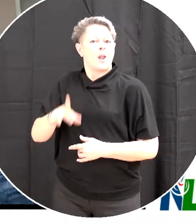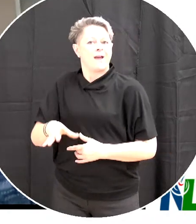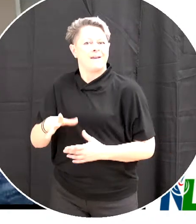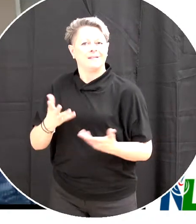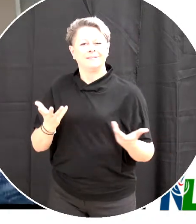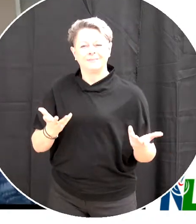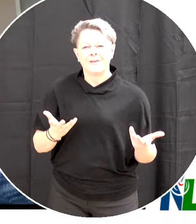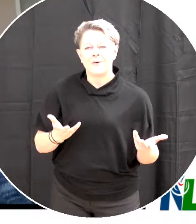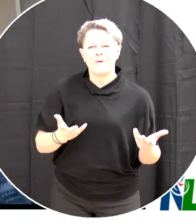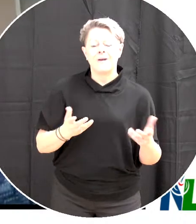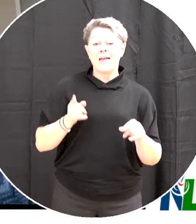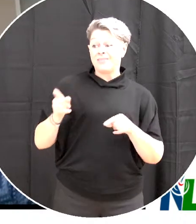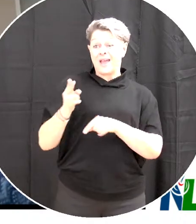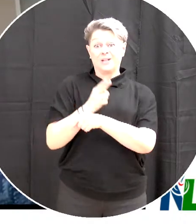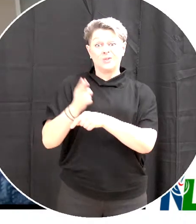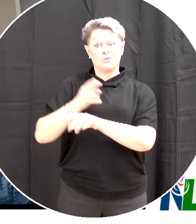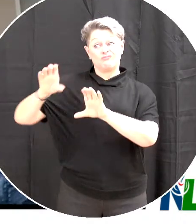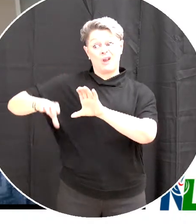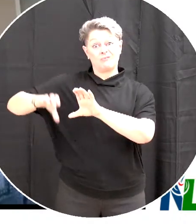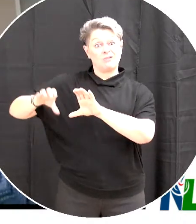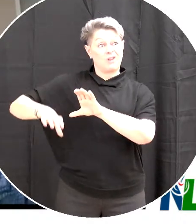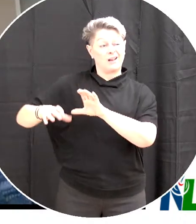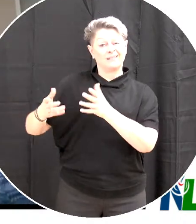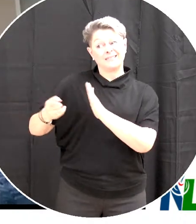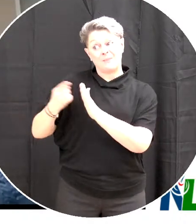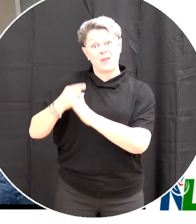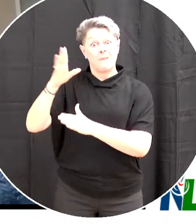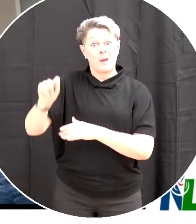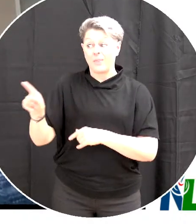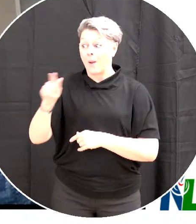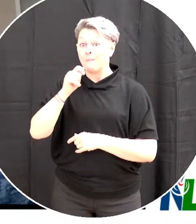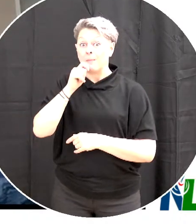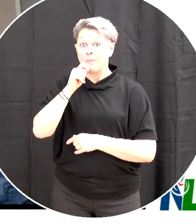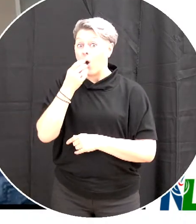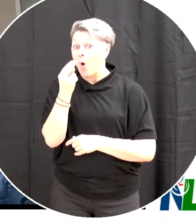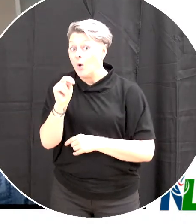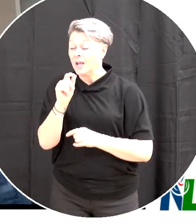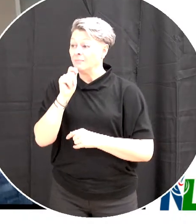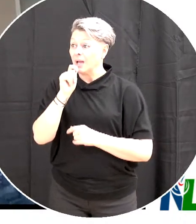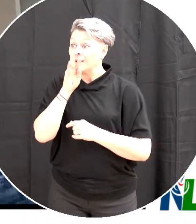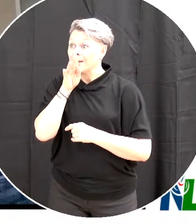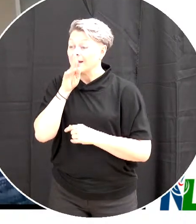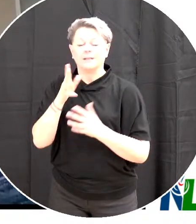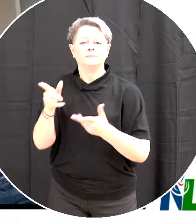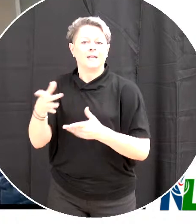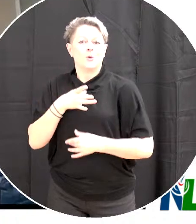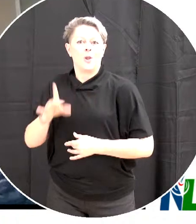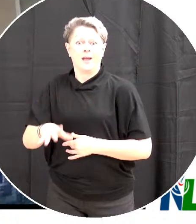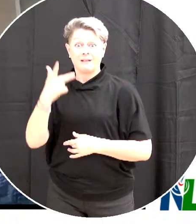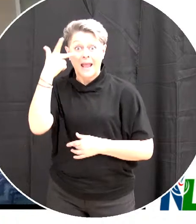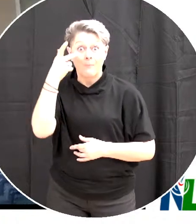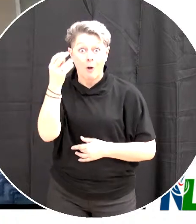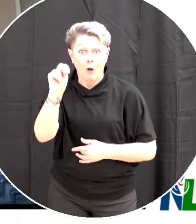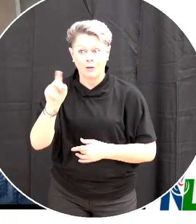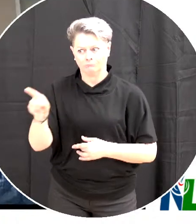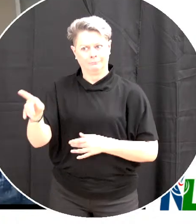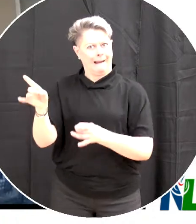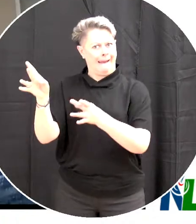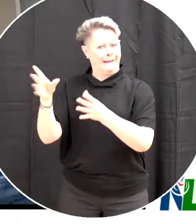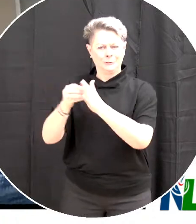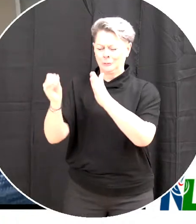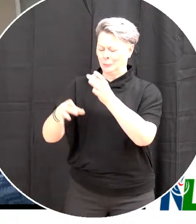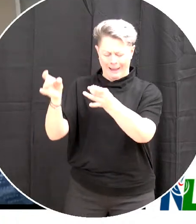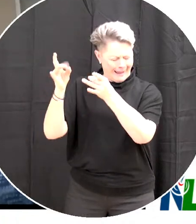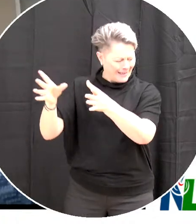will use the chat box in the Google Meet, but they don't like to turn on their mic and they certainly don't want to turn on their cameras. So